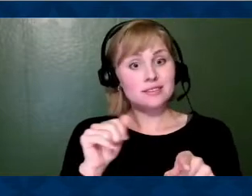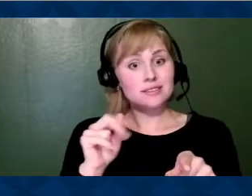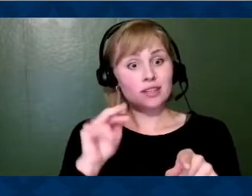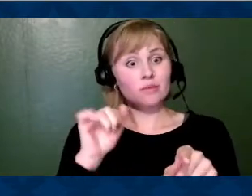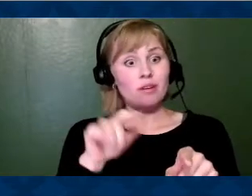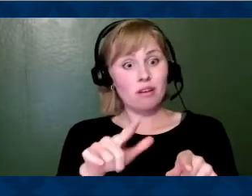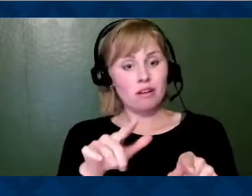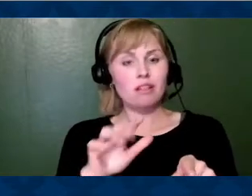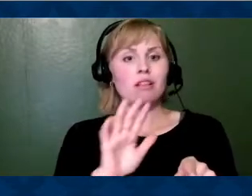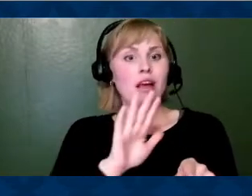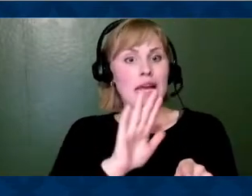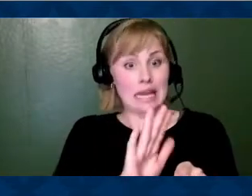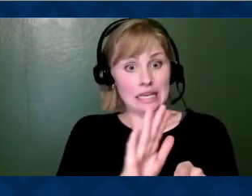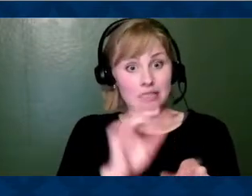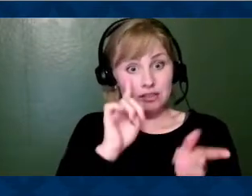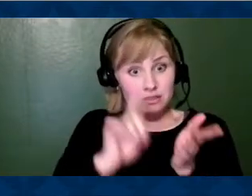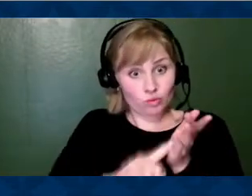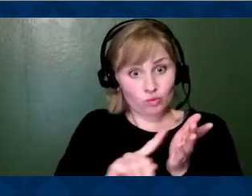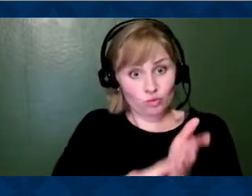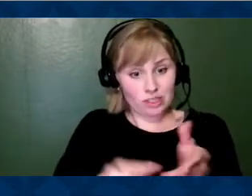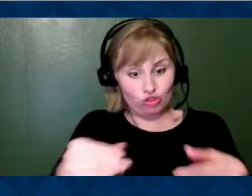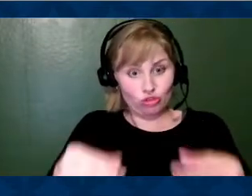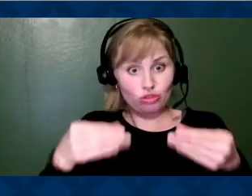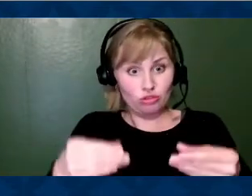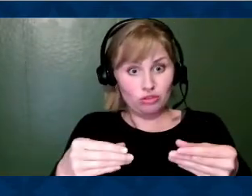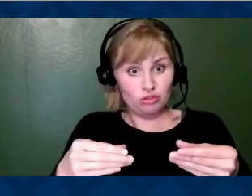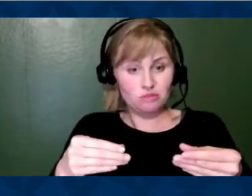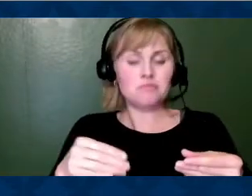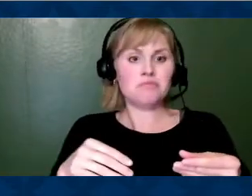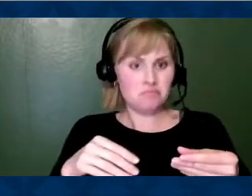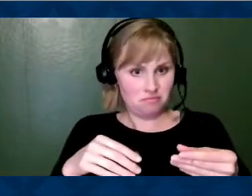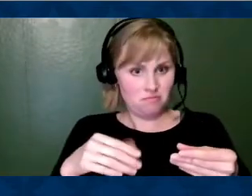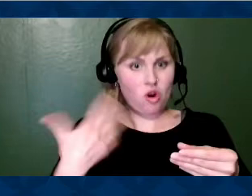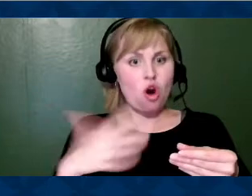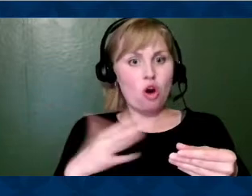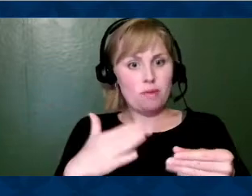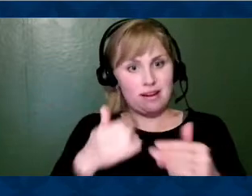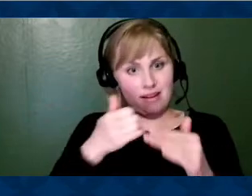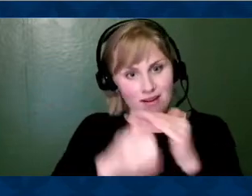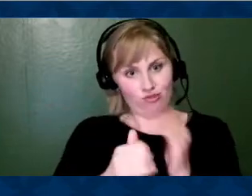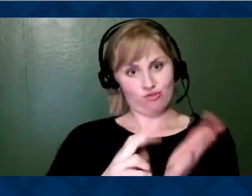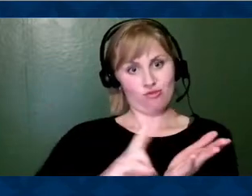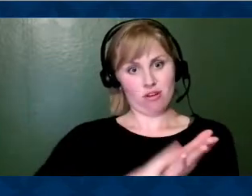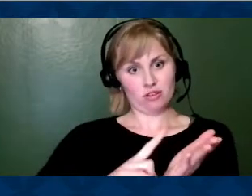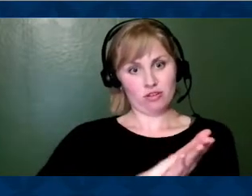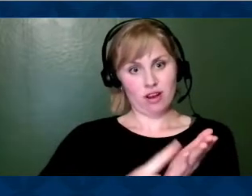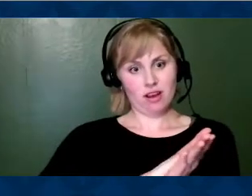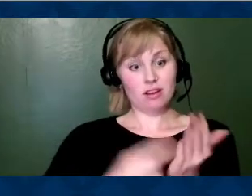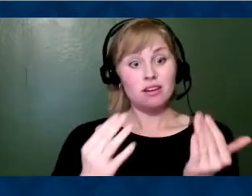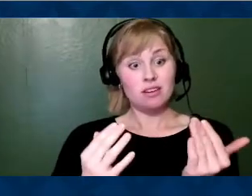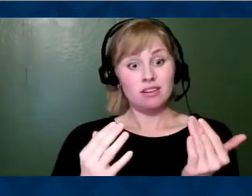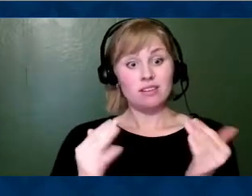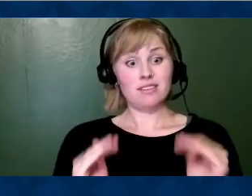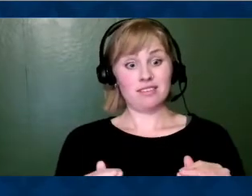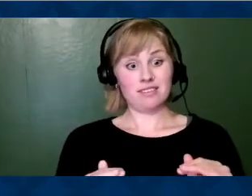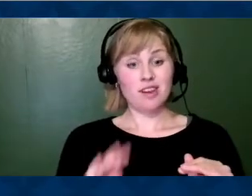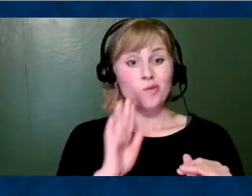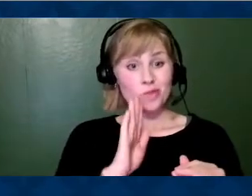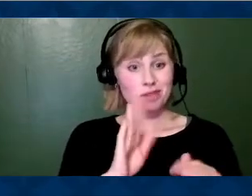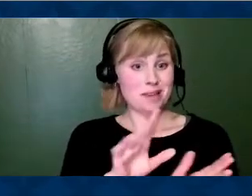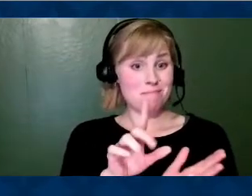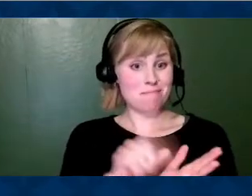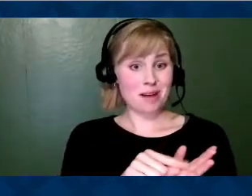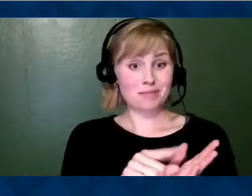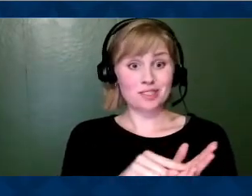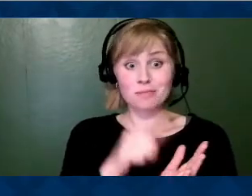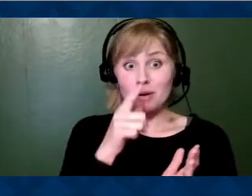under contract. It will be published, if you take the next slide. It will be published by